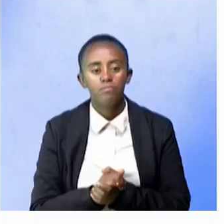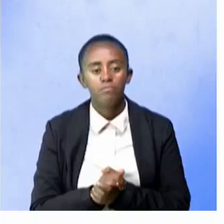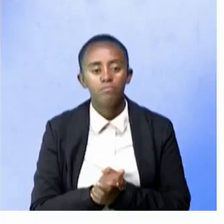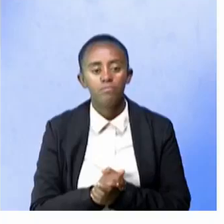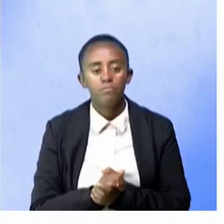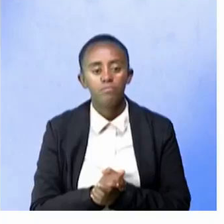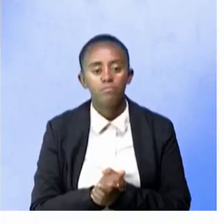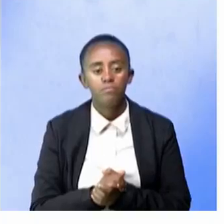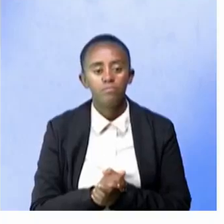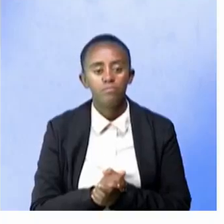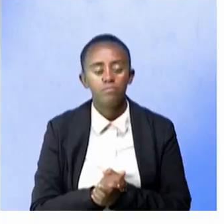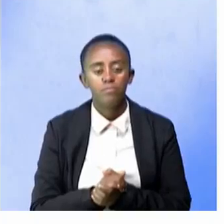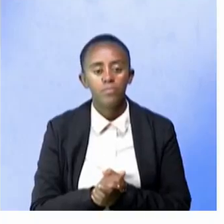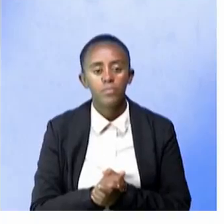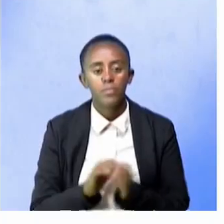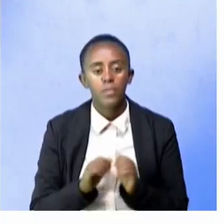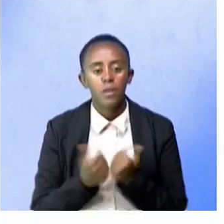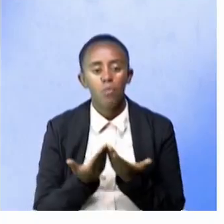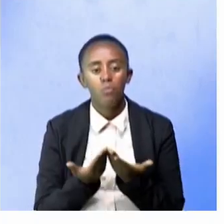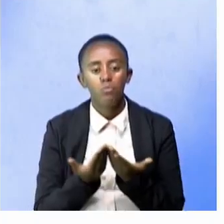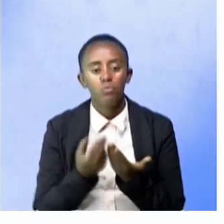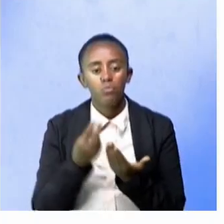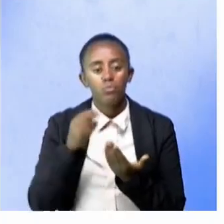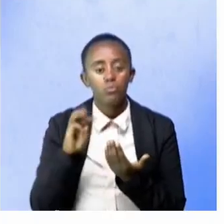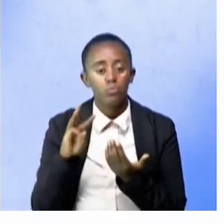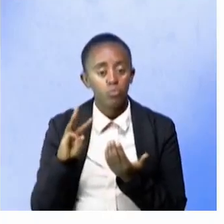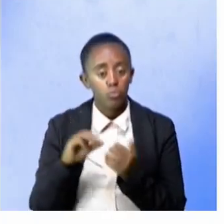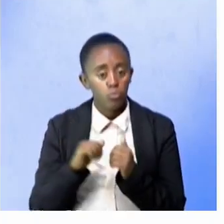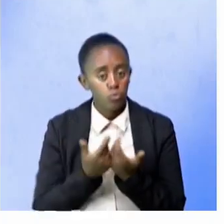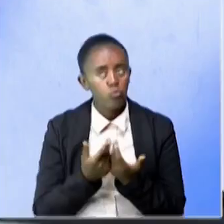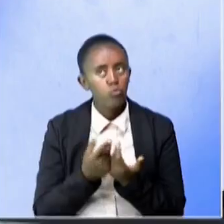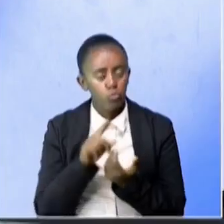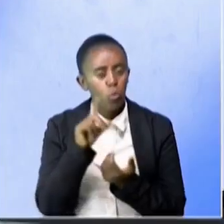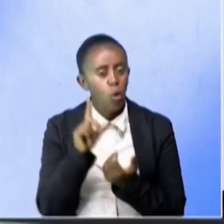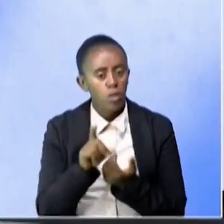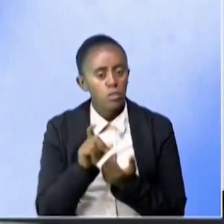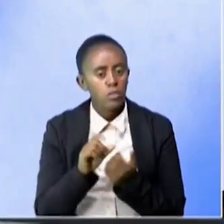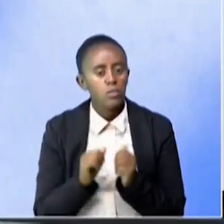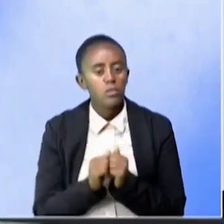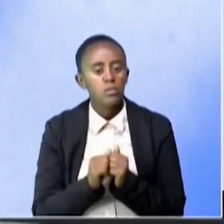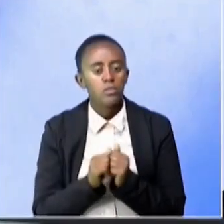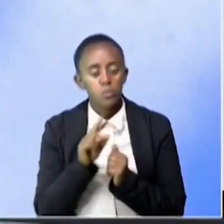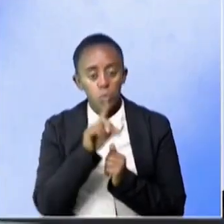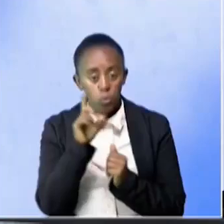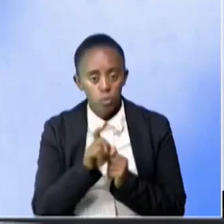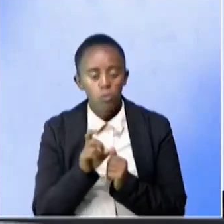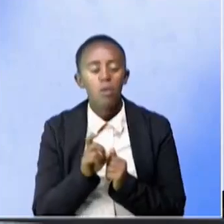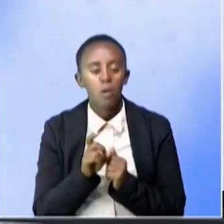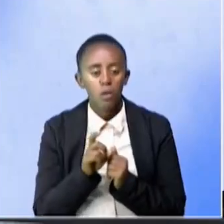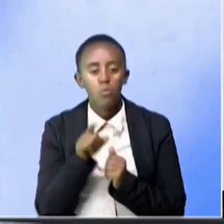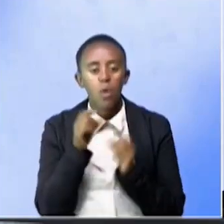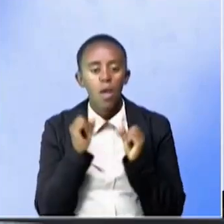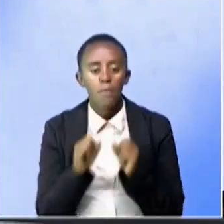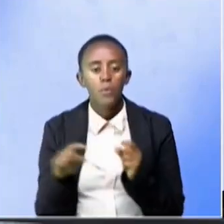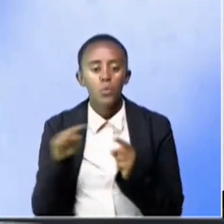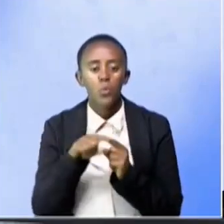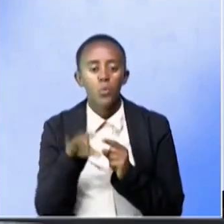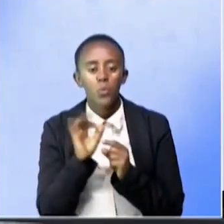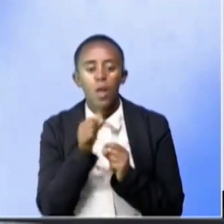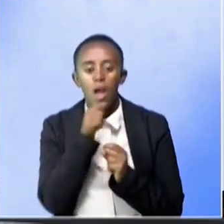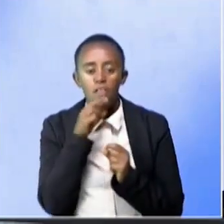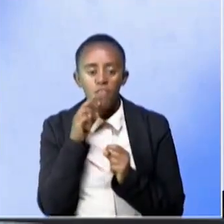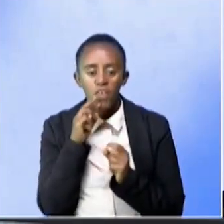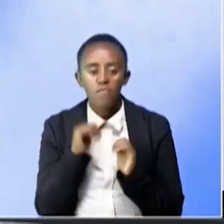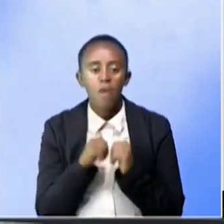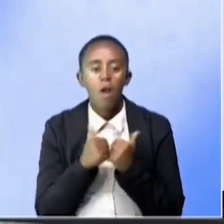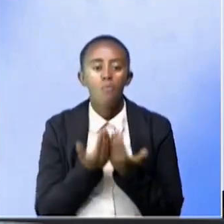HOW. Don't forget, students. When you are asking this question, you are able to get an adverb from the